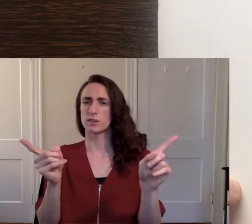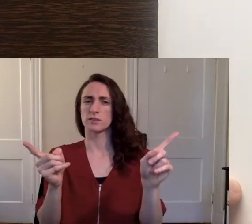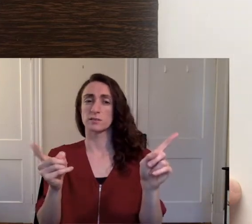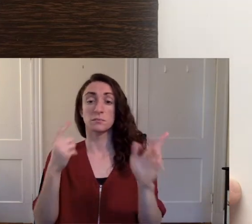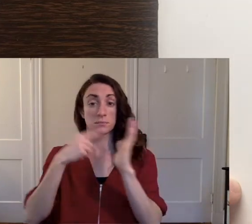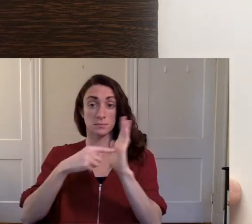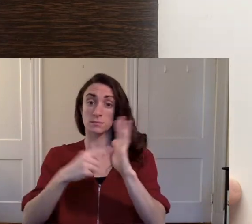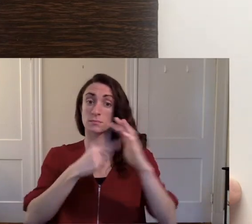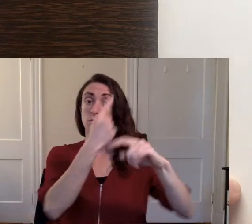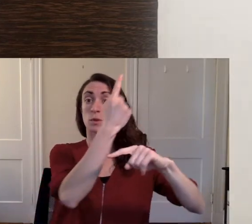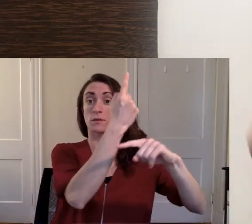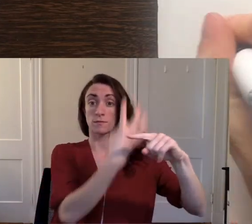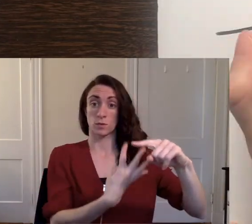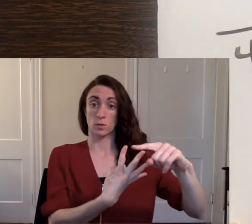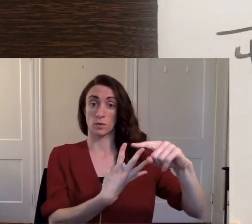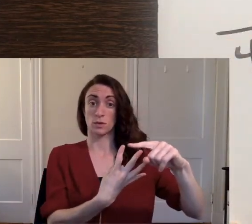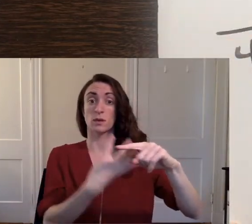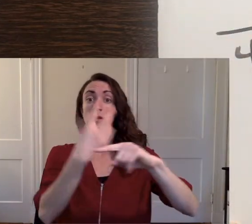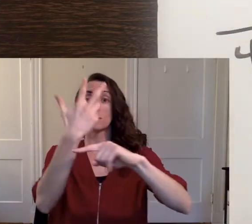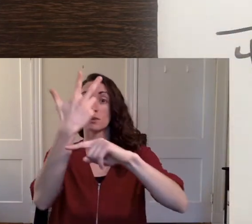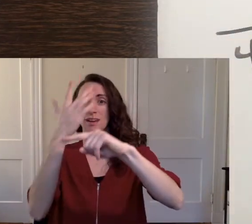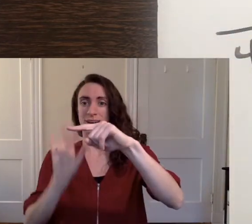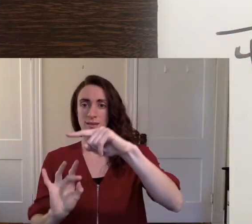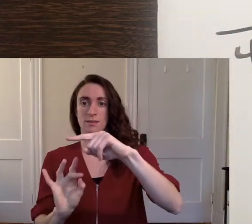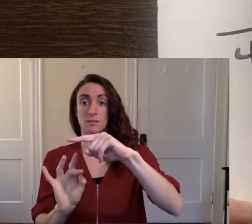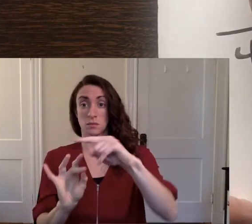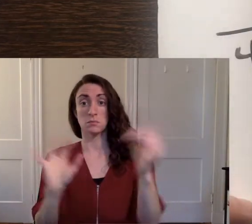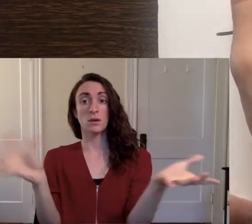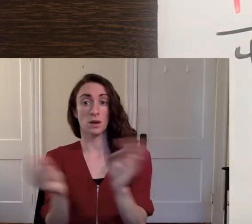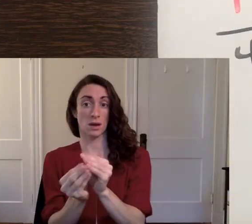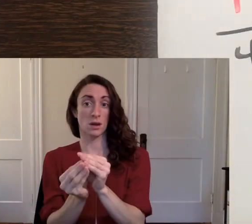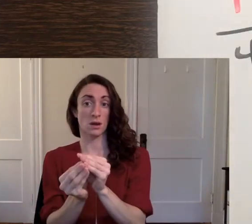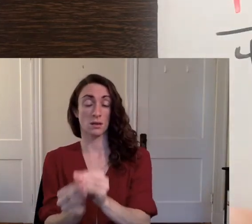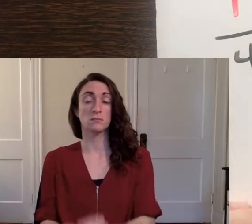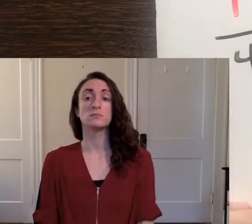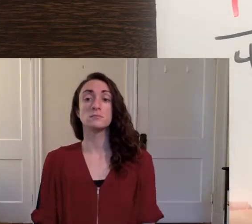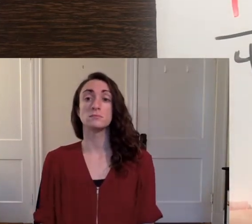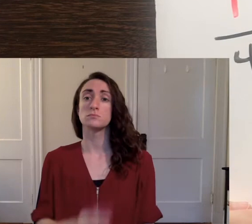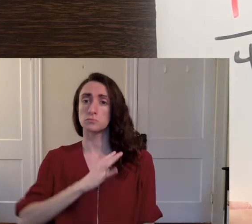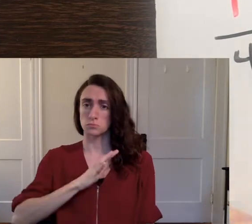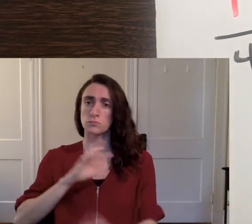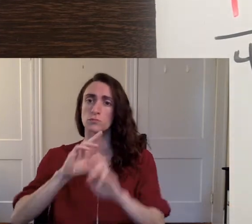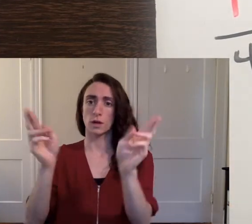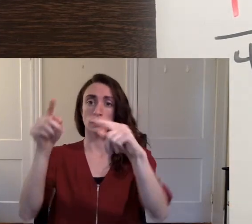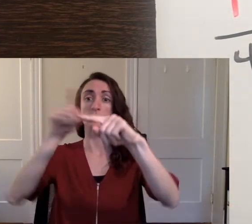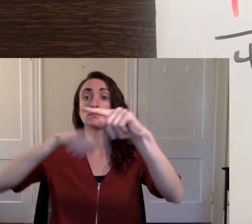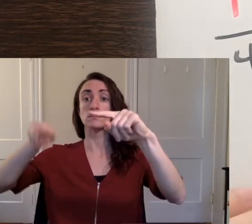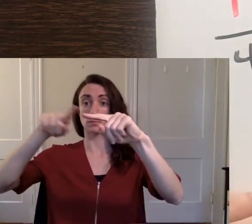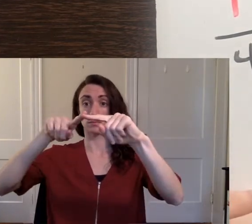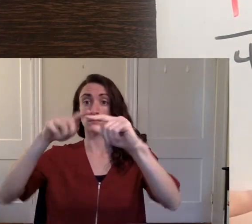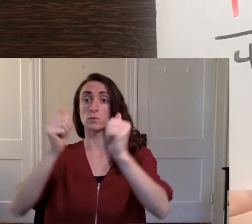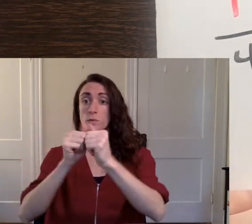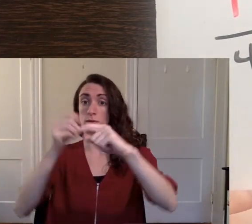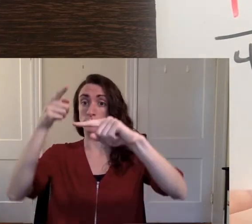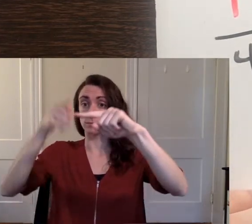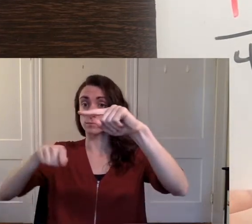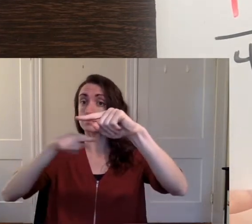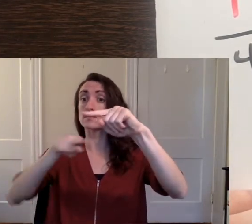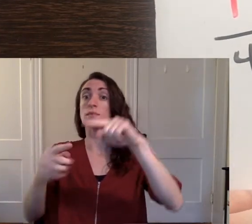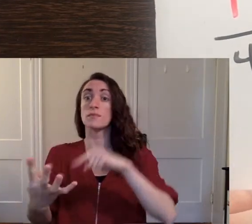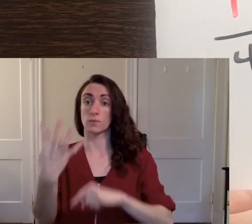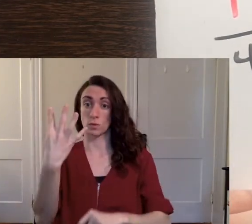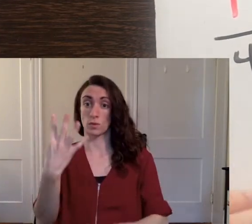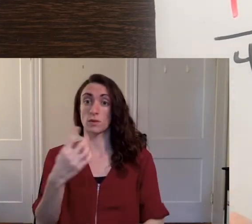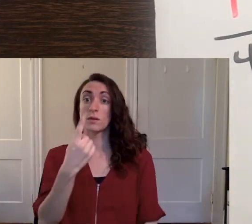But now, what if the denominators are different? So for example, in this picture, we've got fourths and eighths, and the colored pieces are showing us 1/4